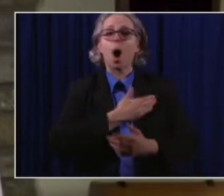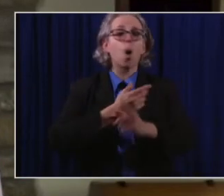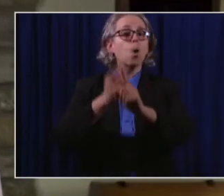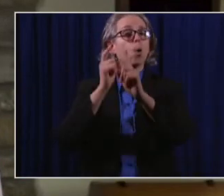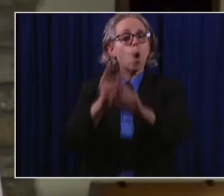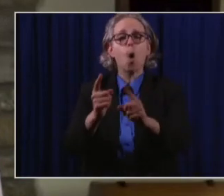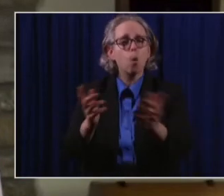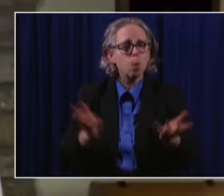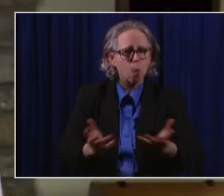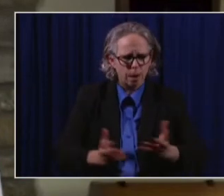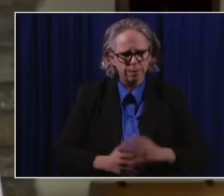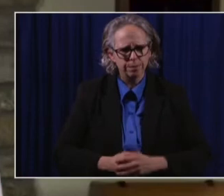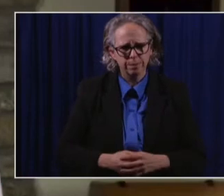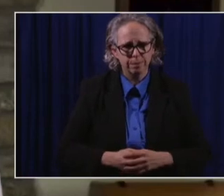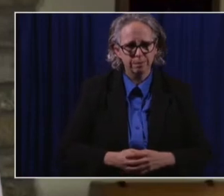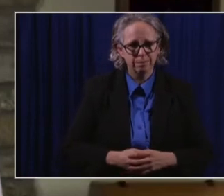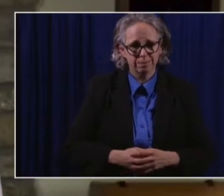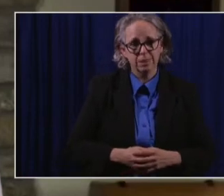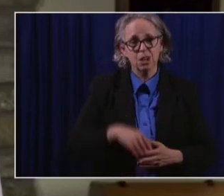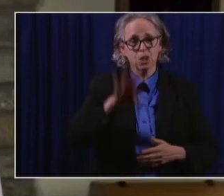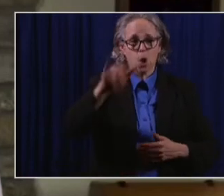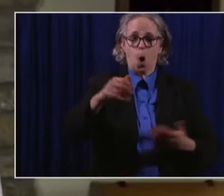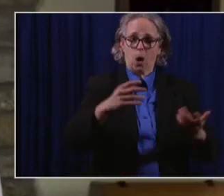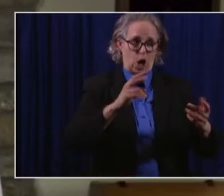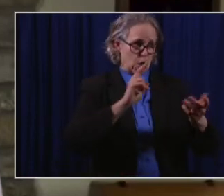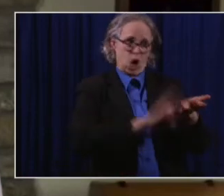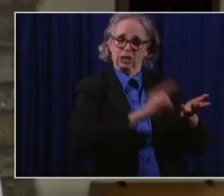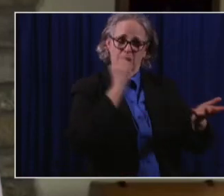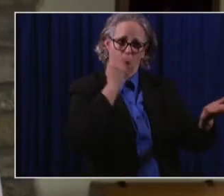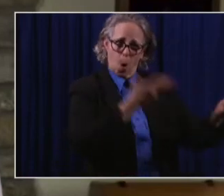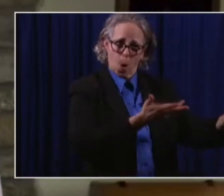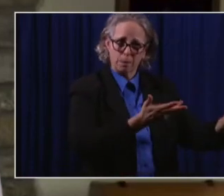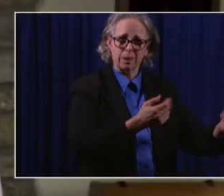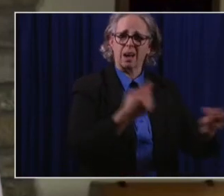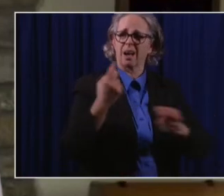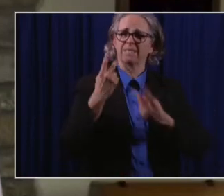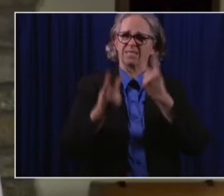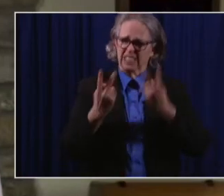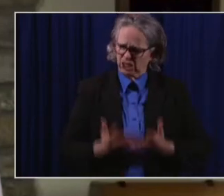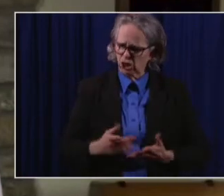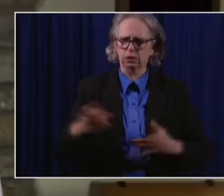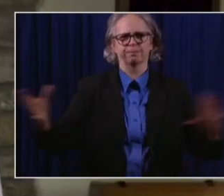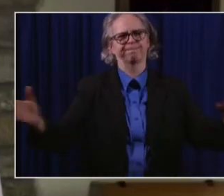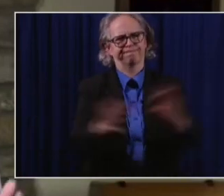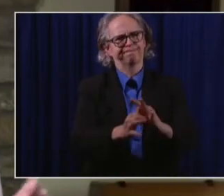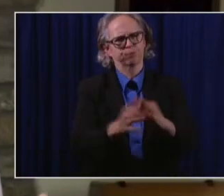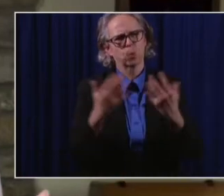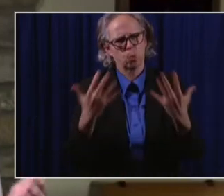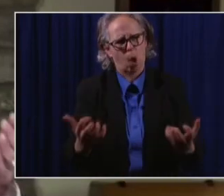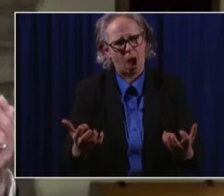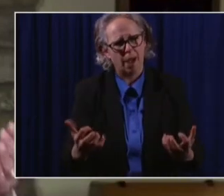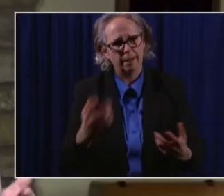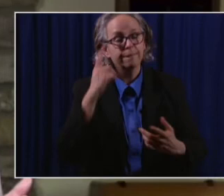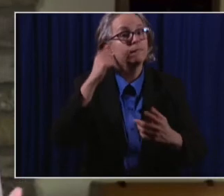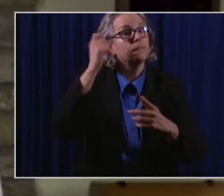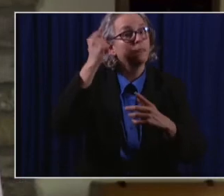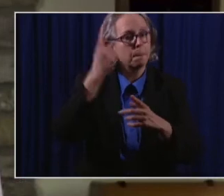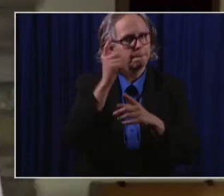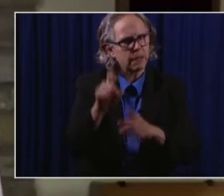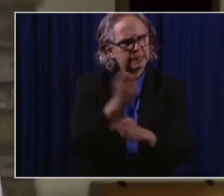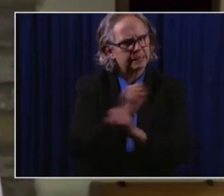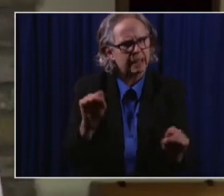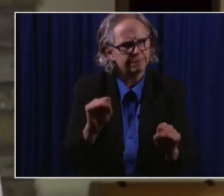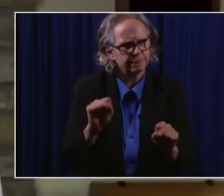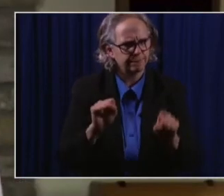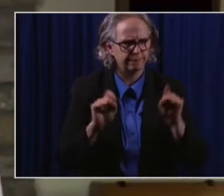have people in nursing homes have visitors, and it's been one of the most heartbreaking things, frankly, that's occurred. We closed the nursing homes